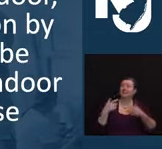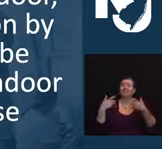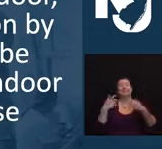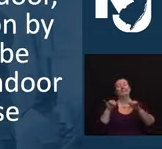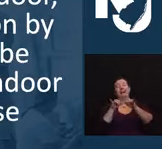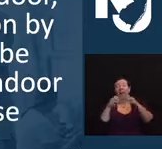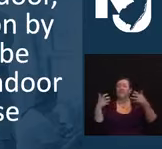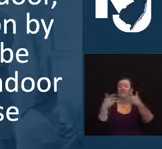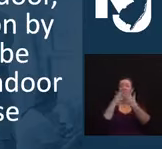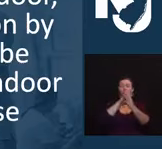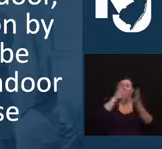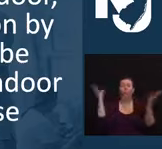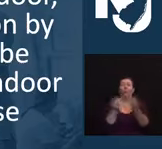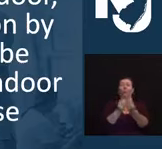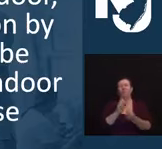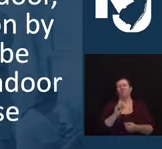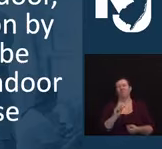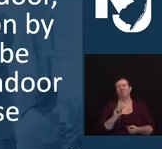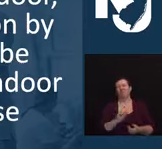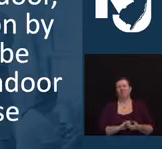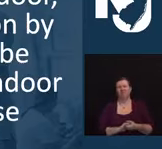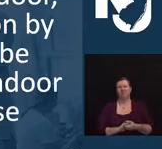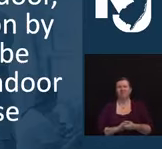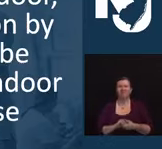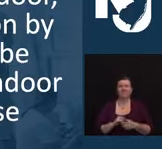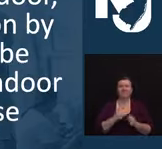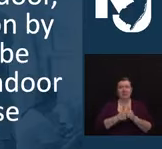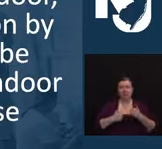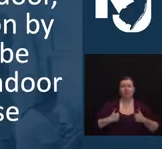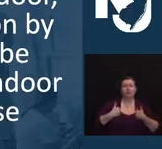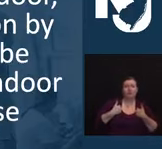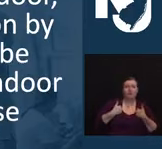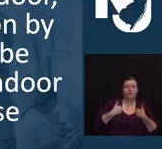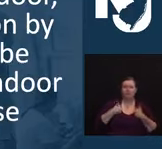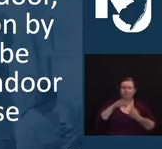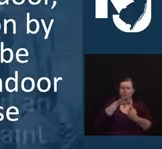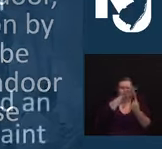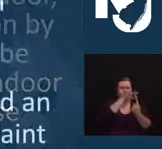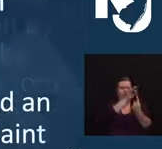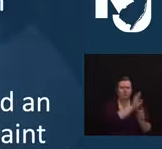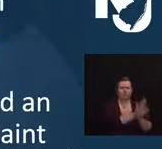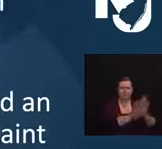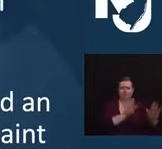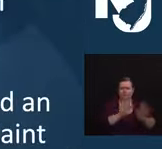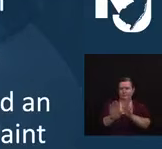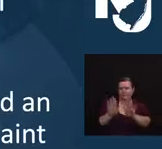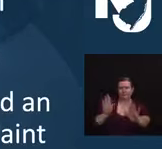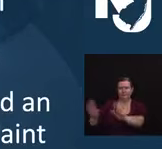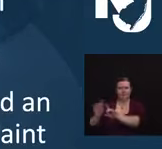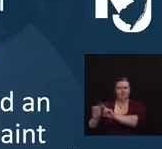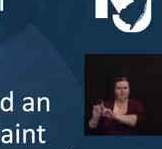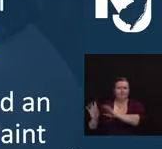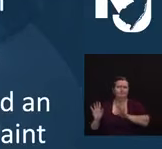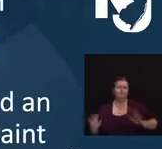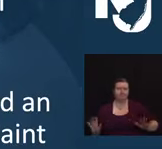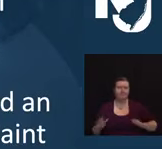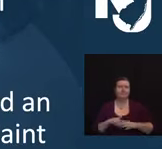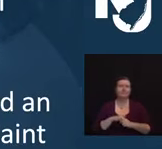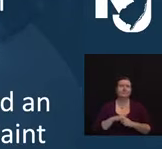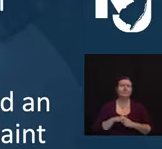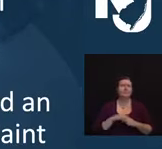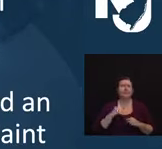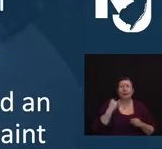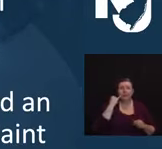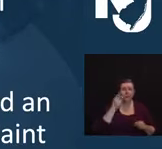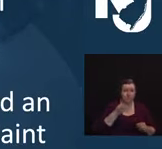resident has unique needs that should be uniquely addressed. I encourage any resident or loved one who is experiencing a challenge